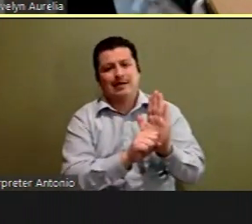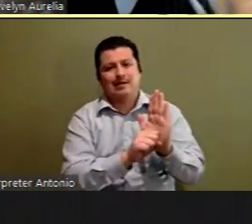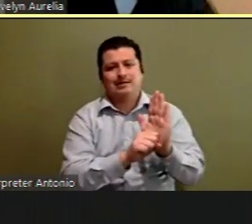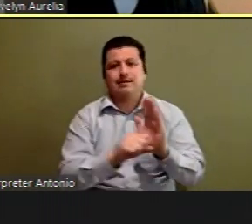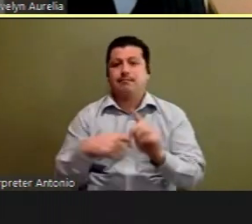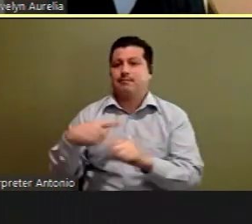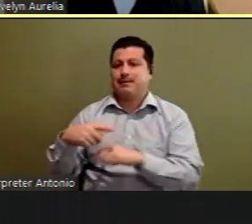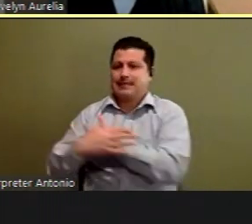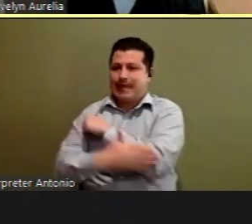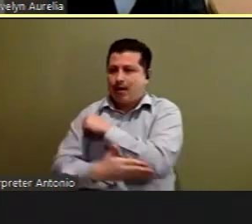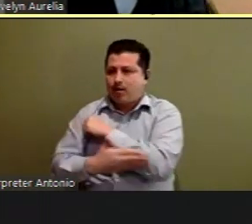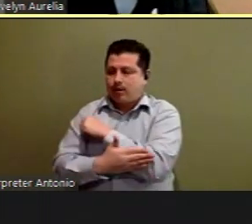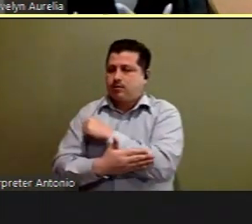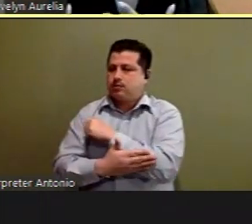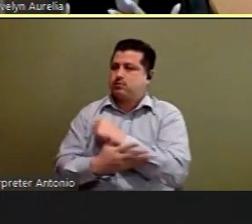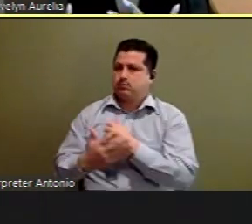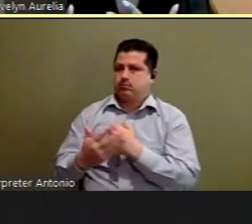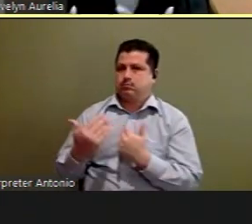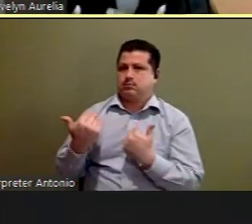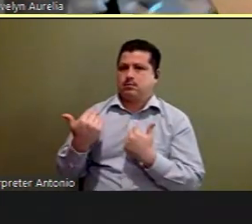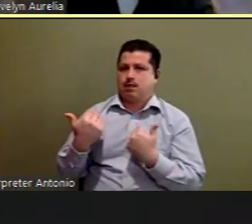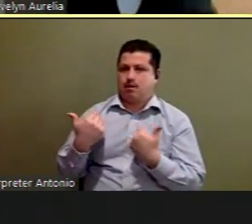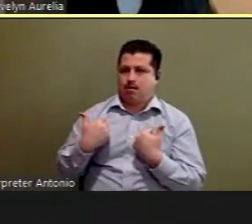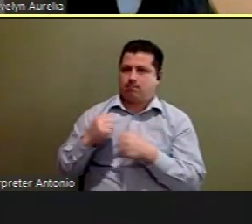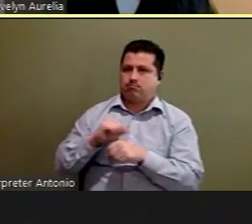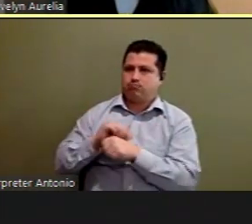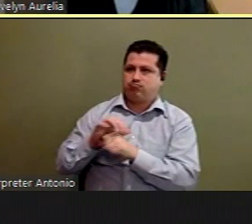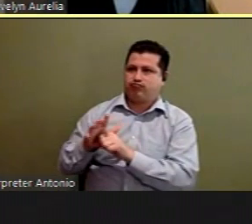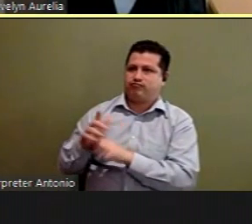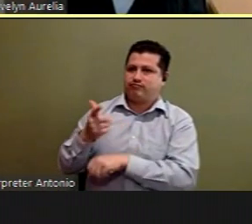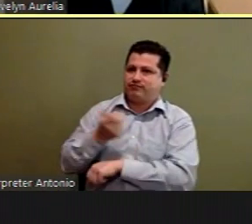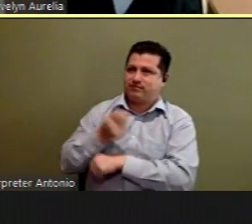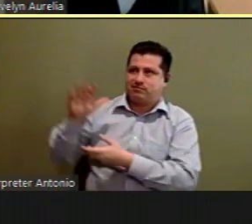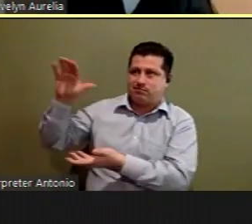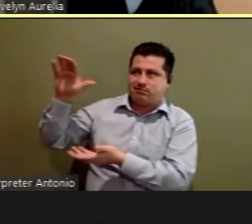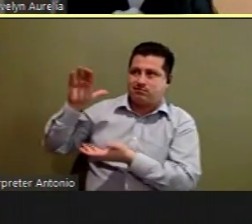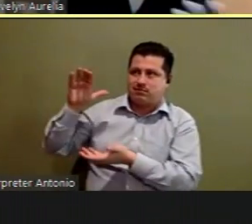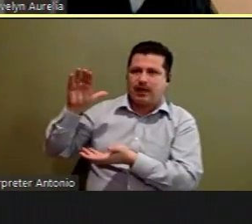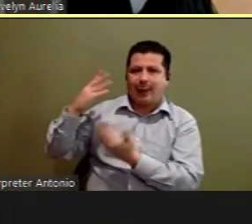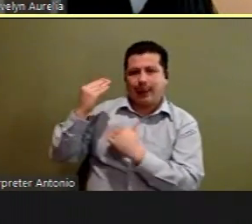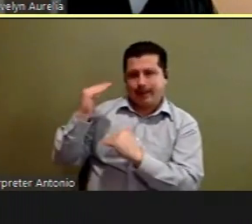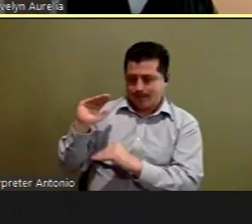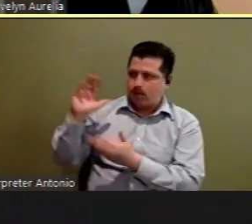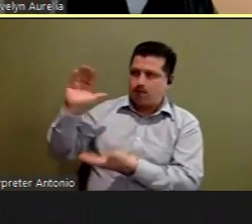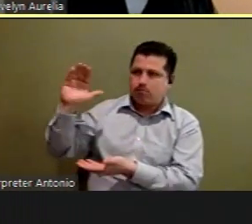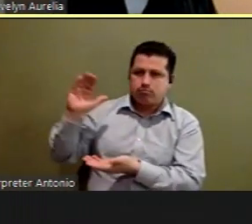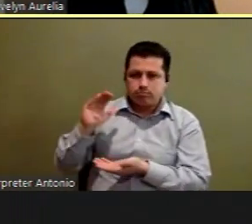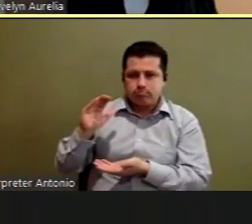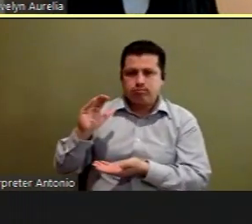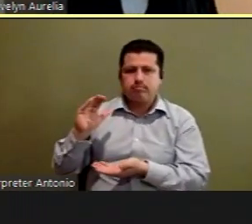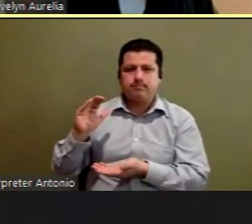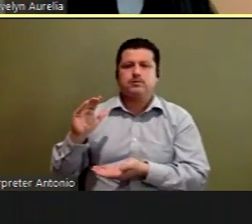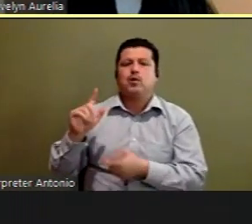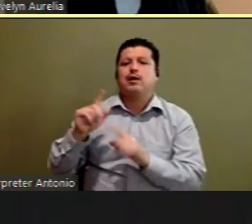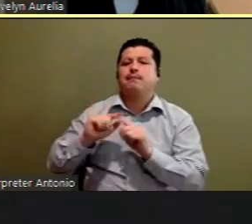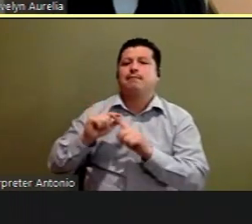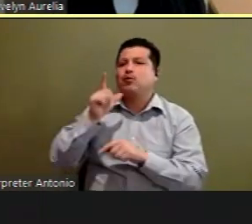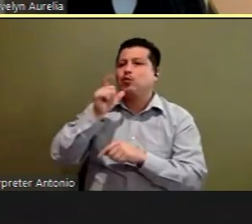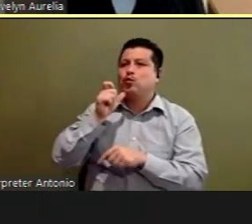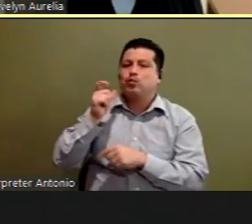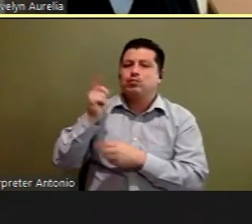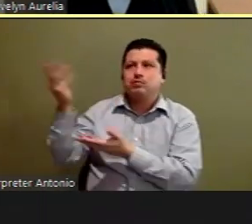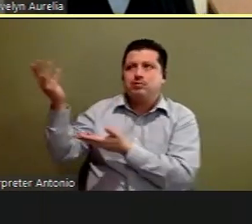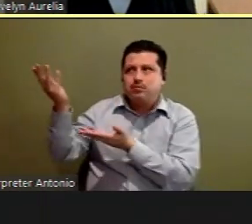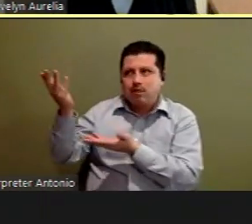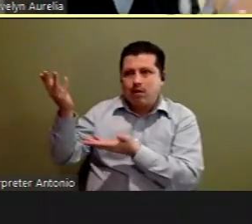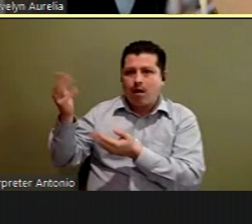the supply that we have, and who the people who dictate who we can give it to are the people who provide the supply. So the state of